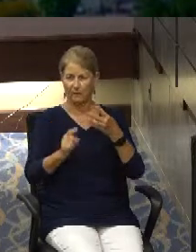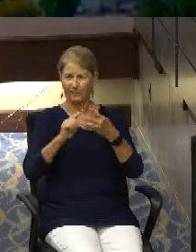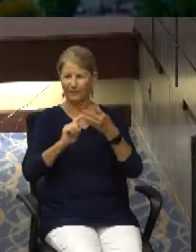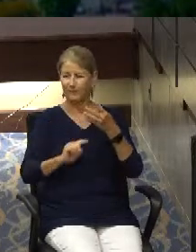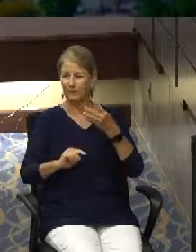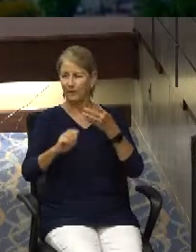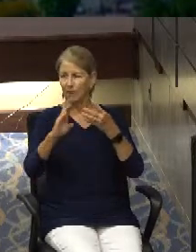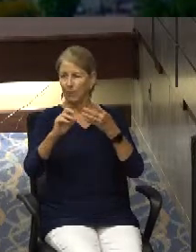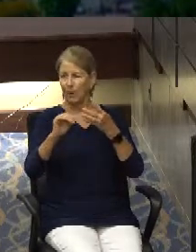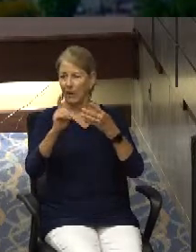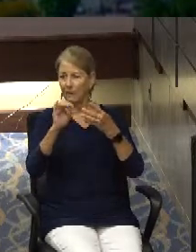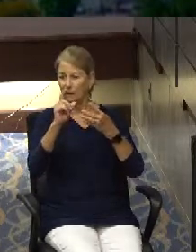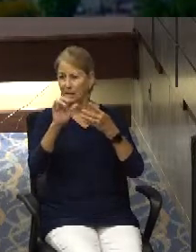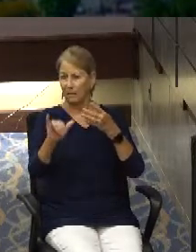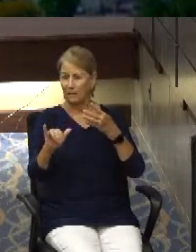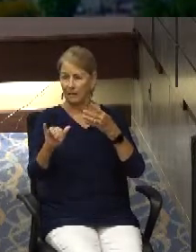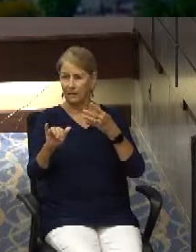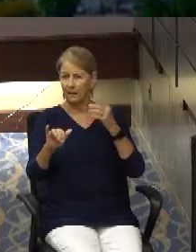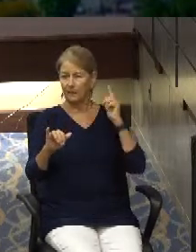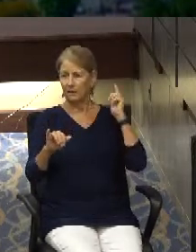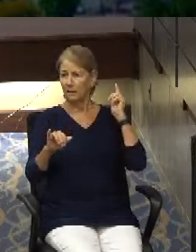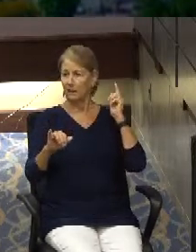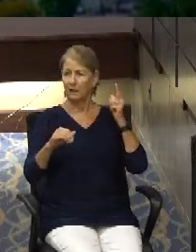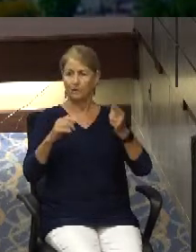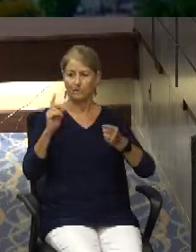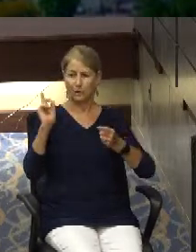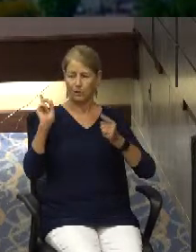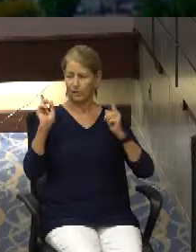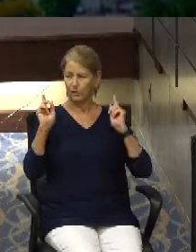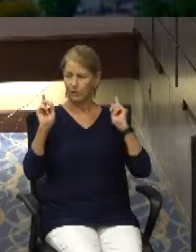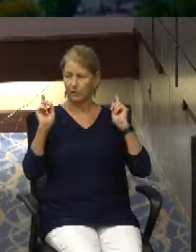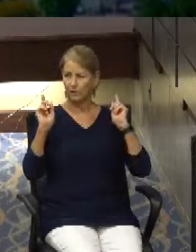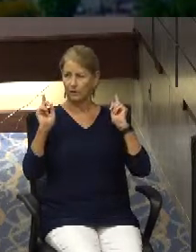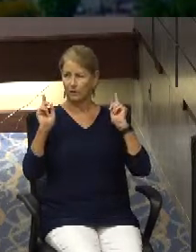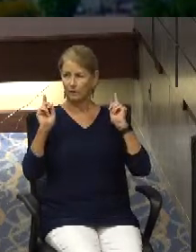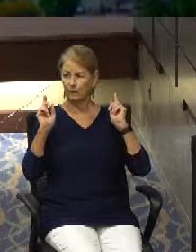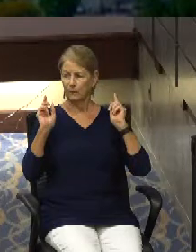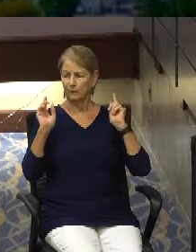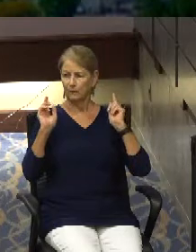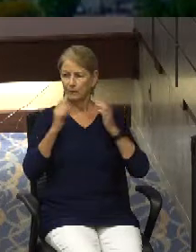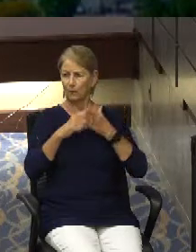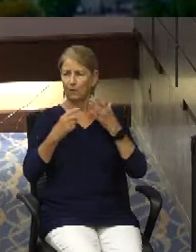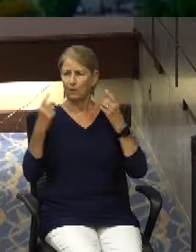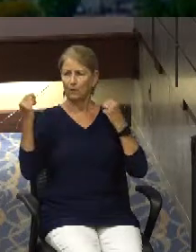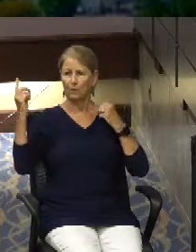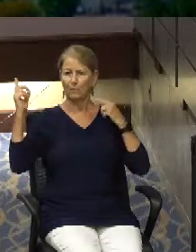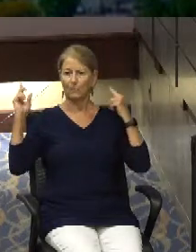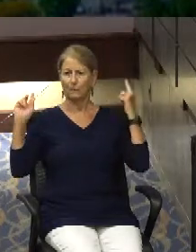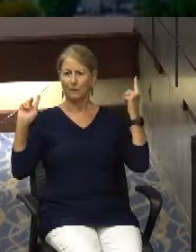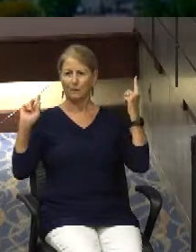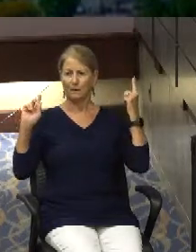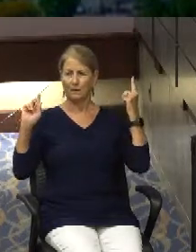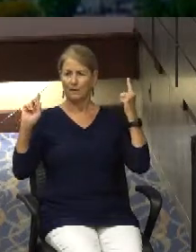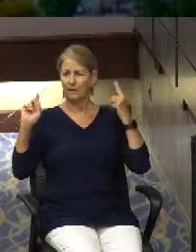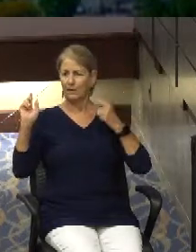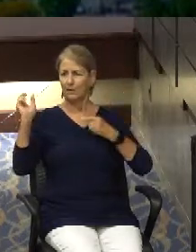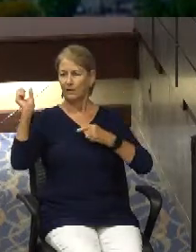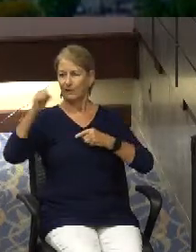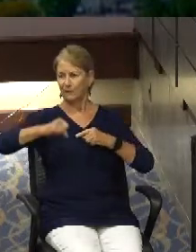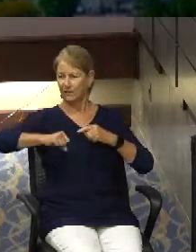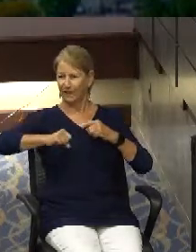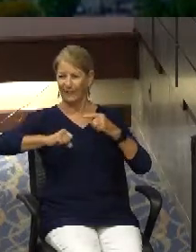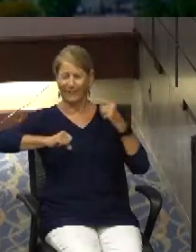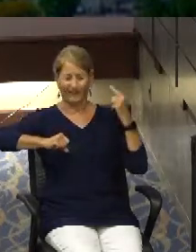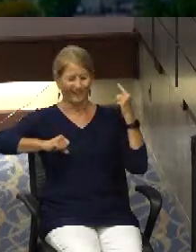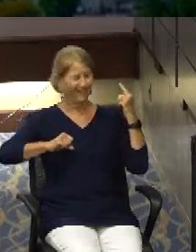Bradley Holmes here. Oh, sorry, and third reading, yes. What are you doing? Throwing me off.